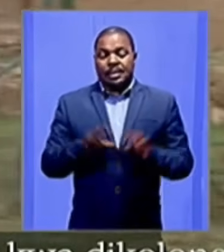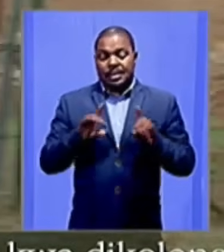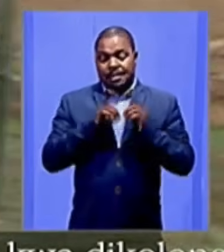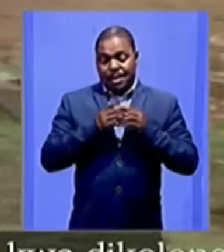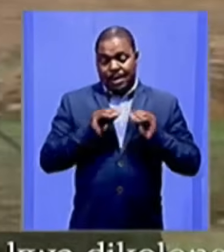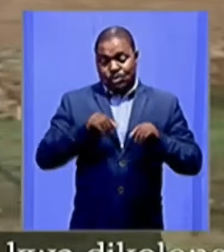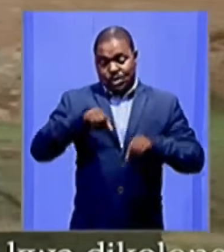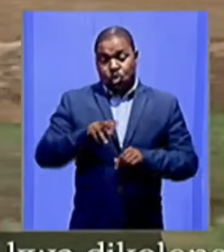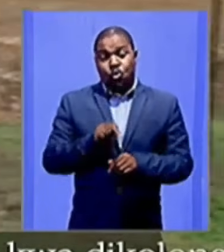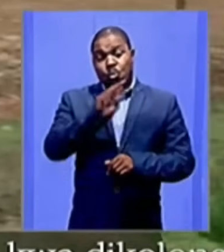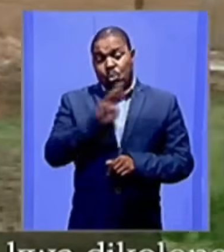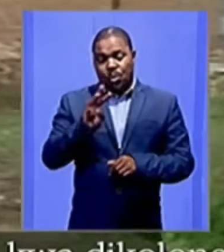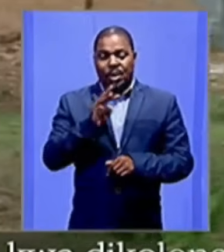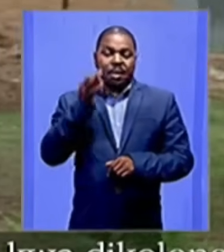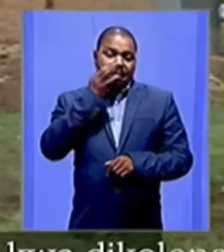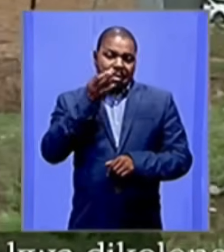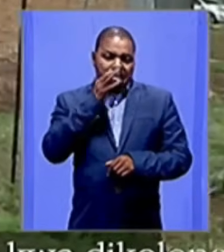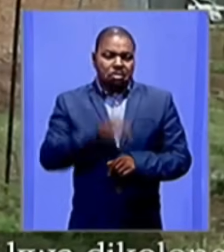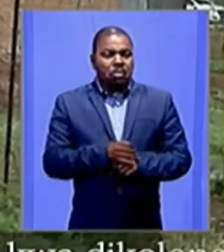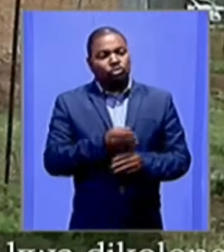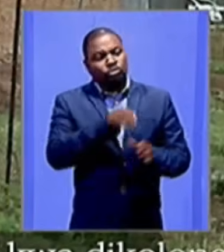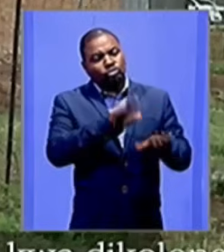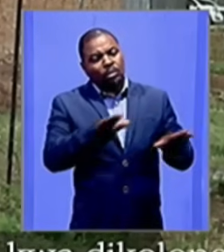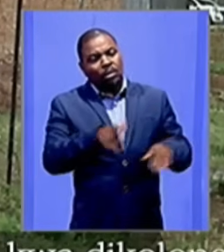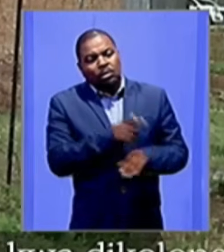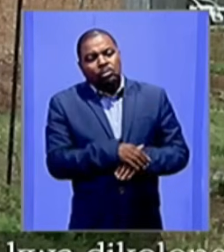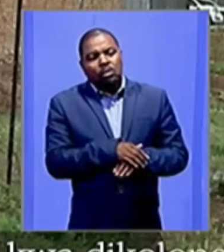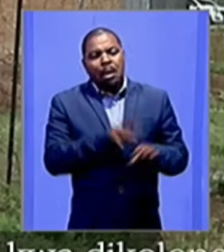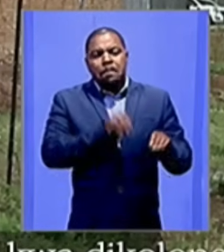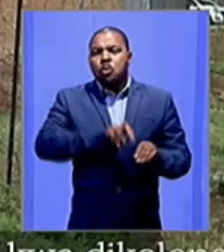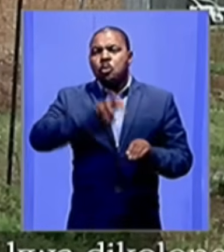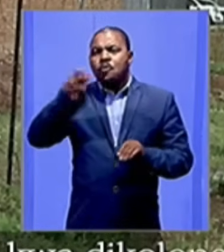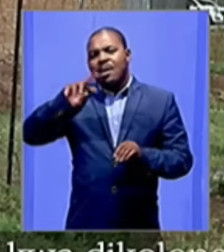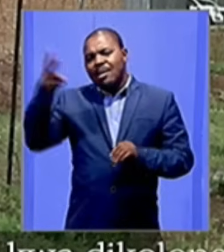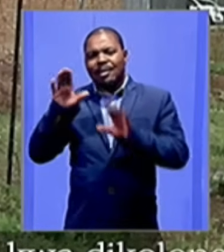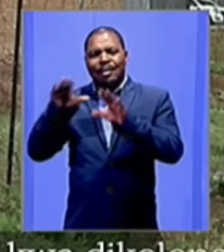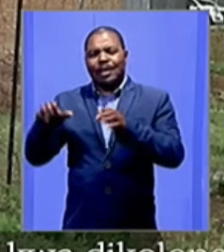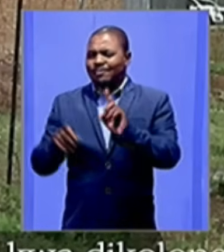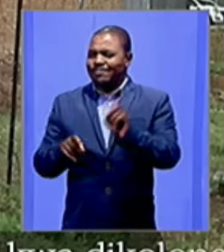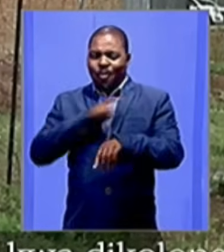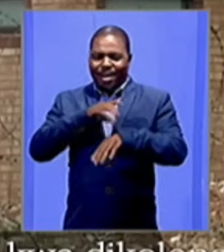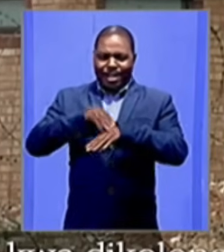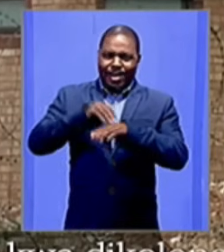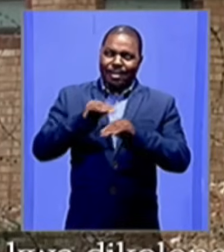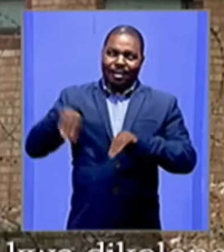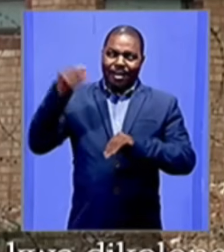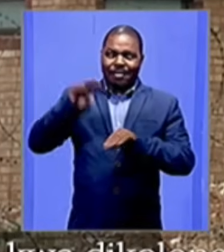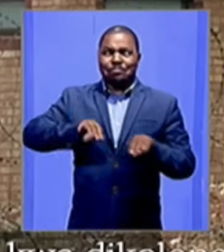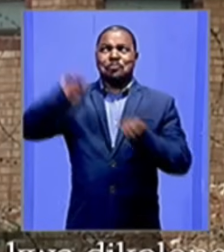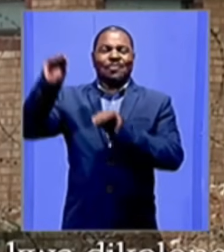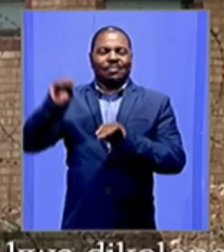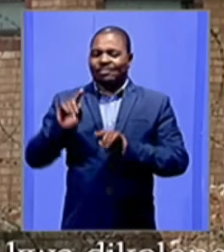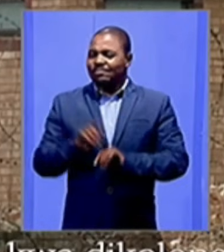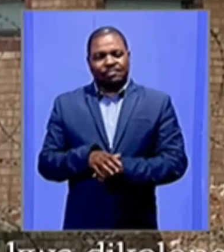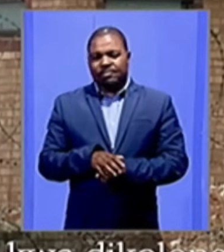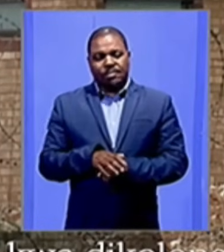mo Northwest la re ga gona ngwana yo o tlodisiwang mo phato kwa dikolong ka ntlha ya dingwaga, mme porofense e